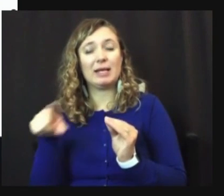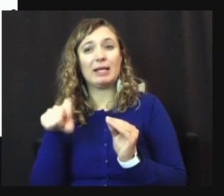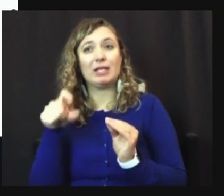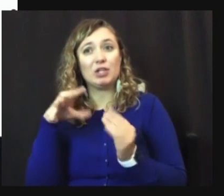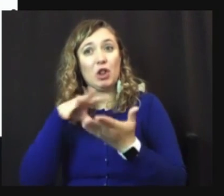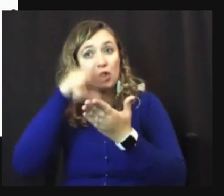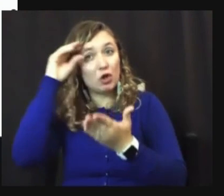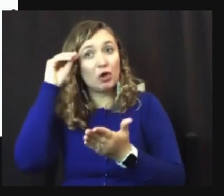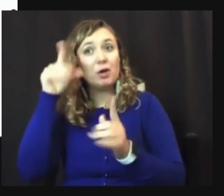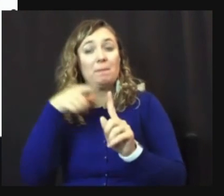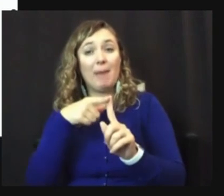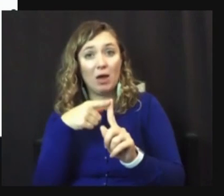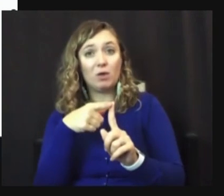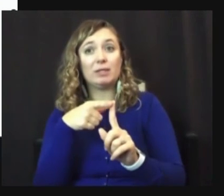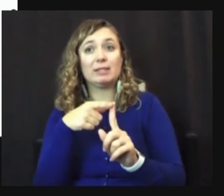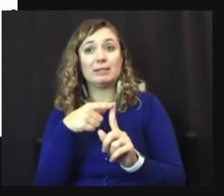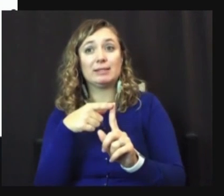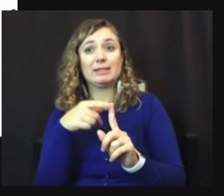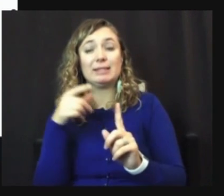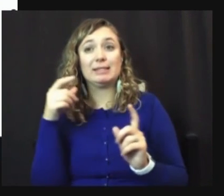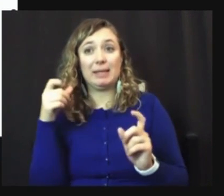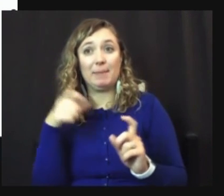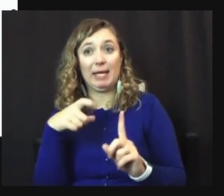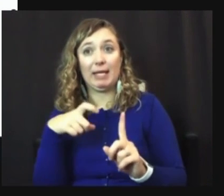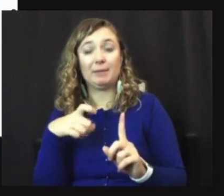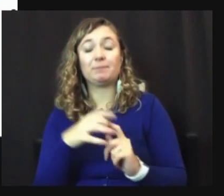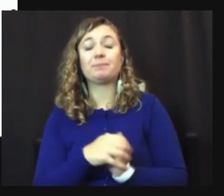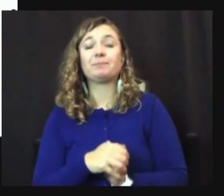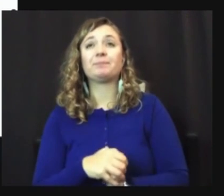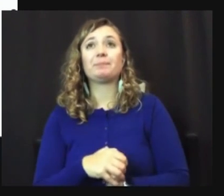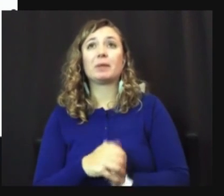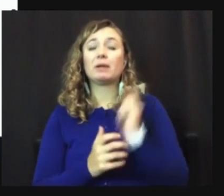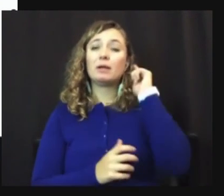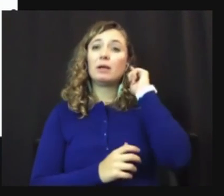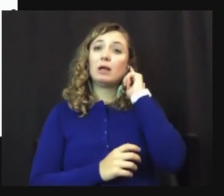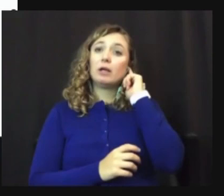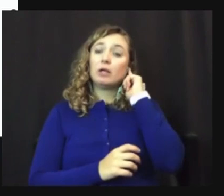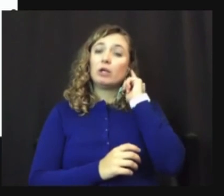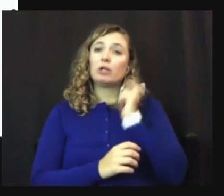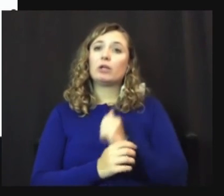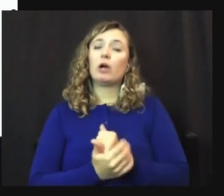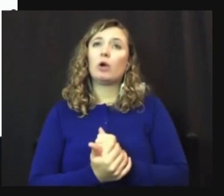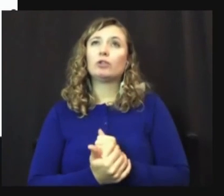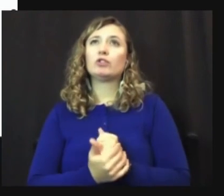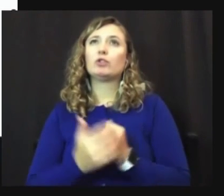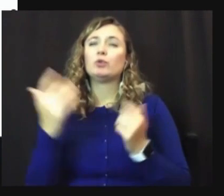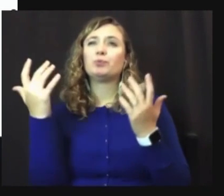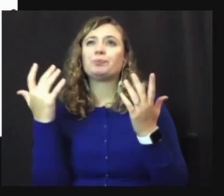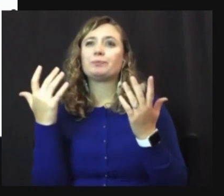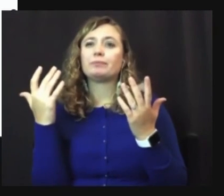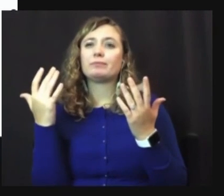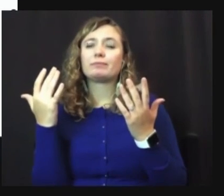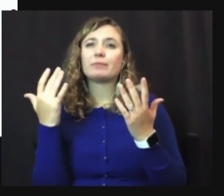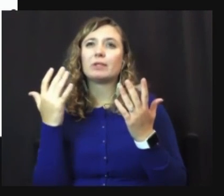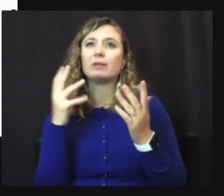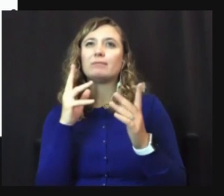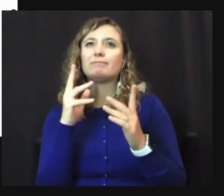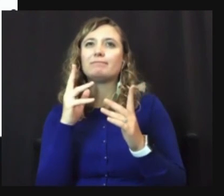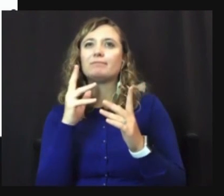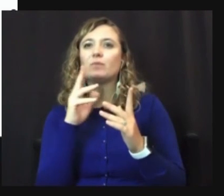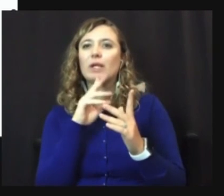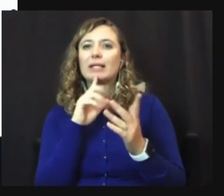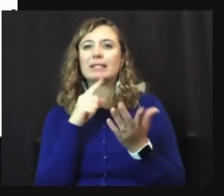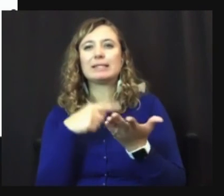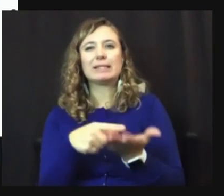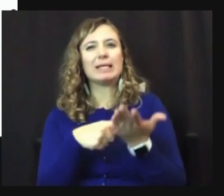But just to address that sometimes stimming can be annoying to others, like